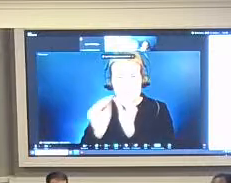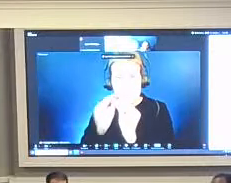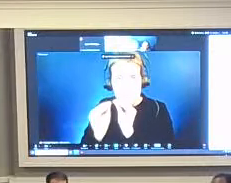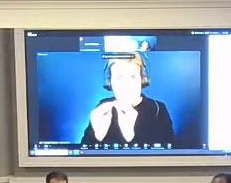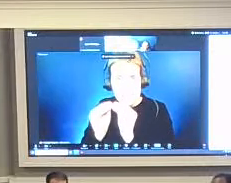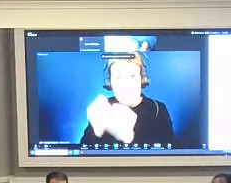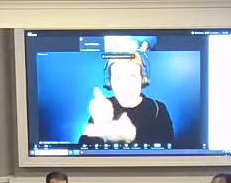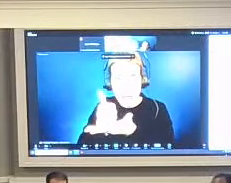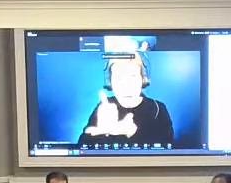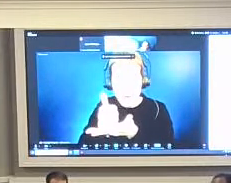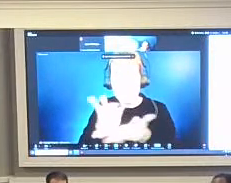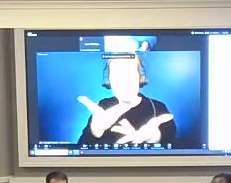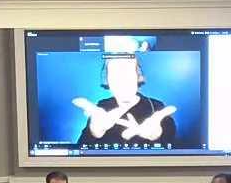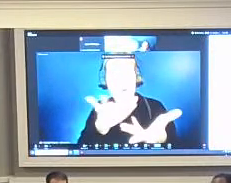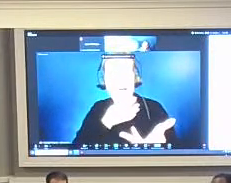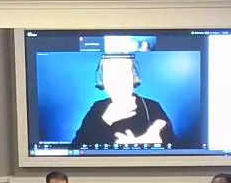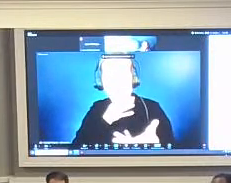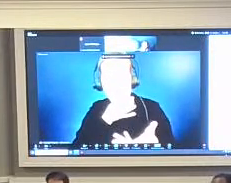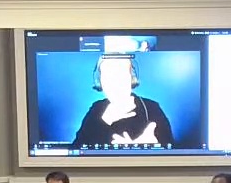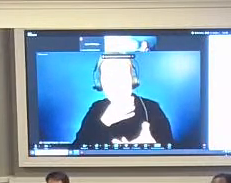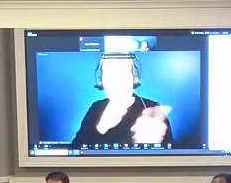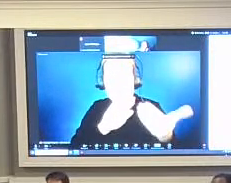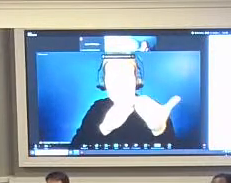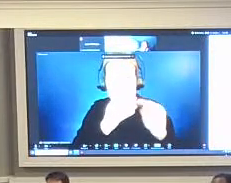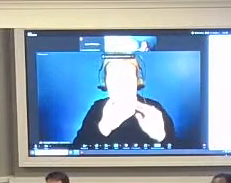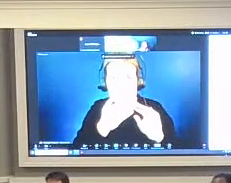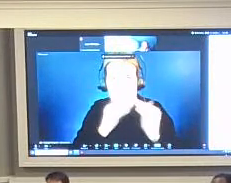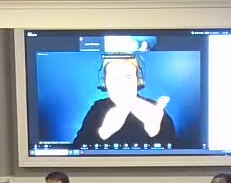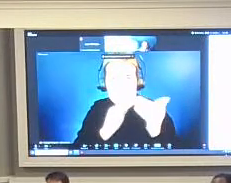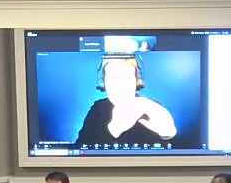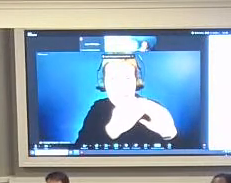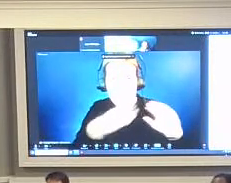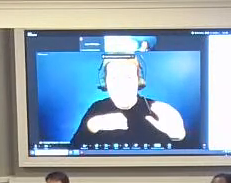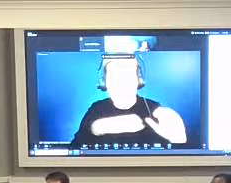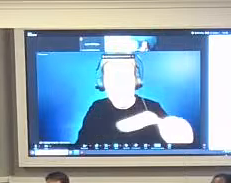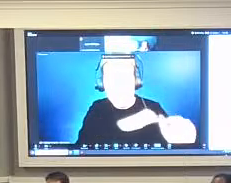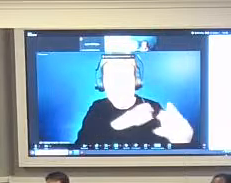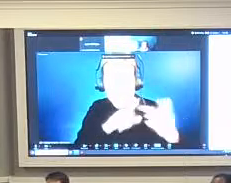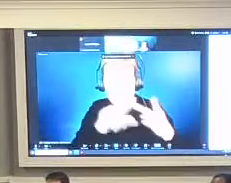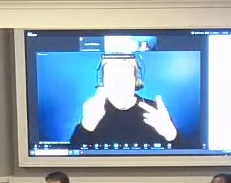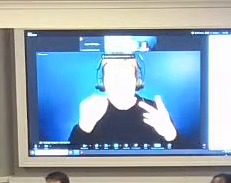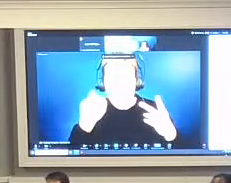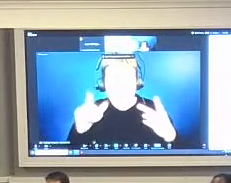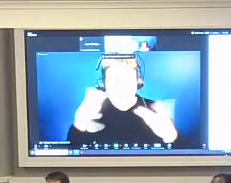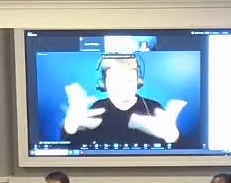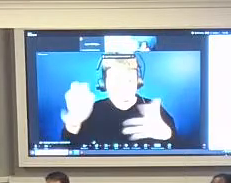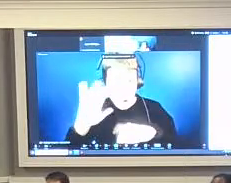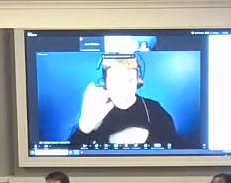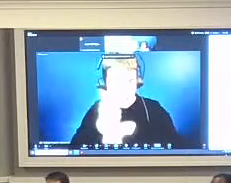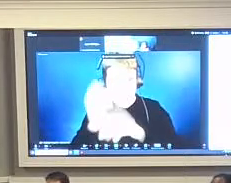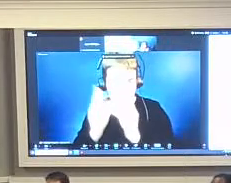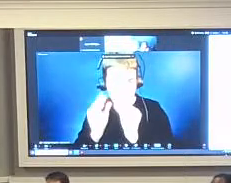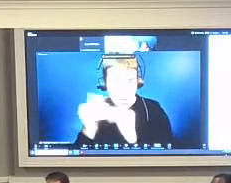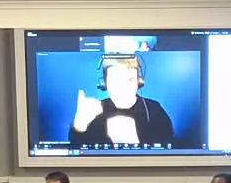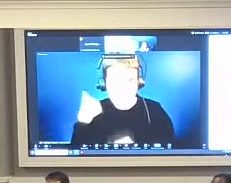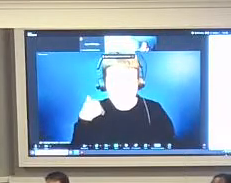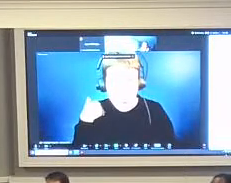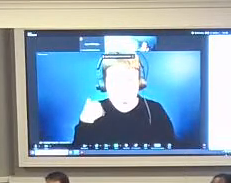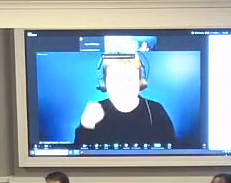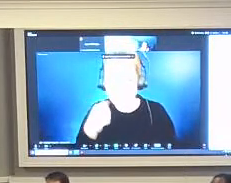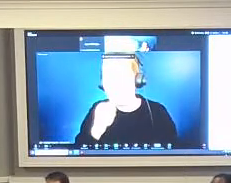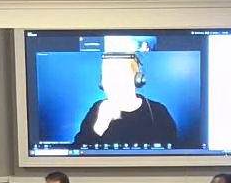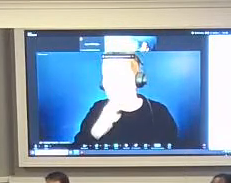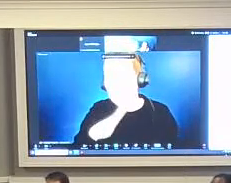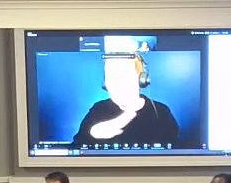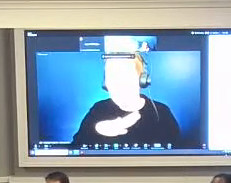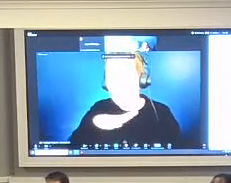more about how you've engaged city council and the mayor. We have invited the